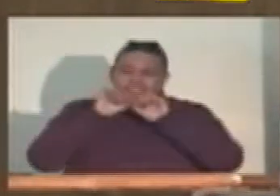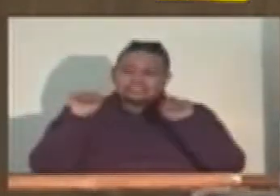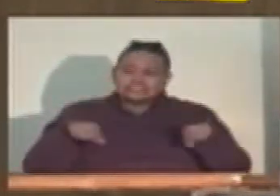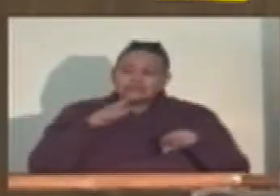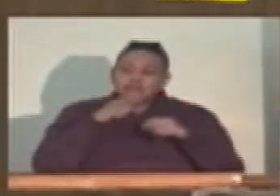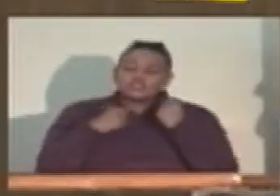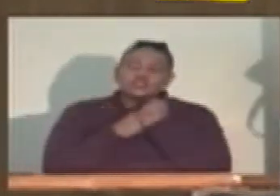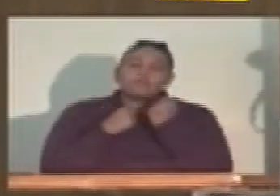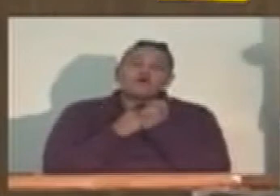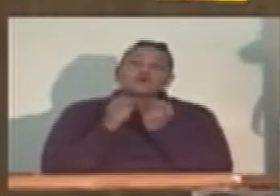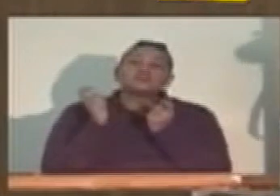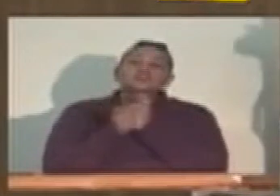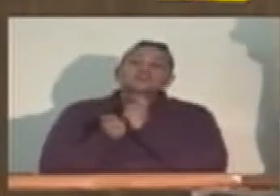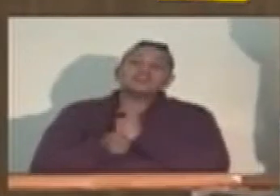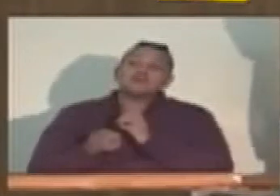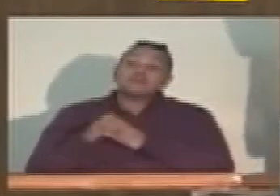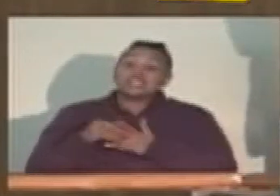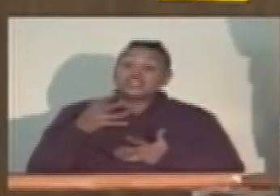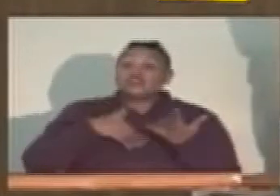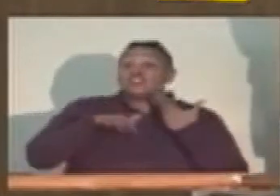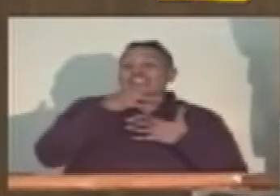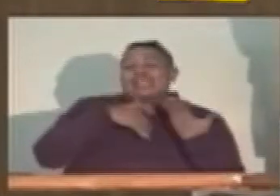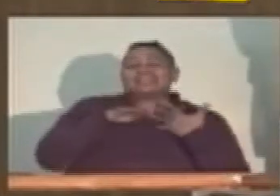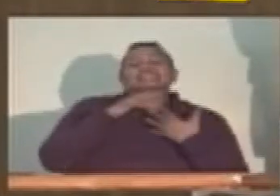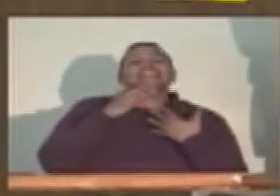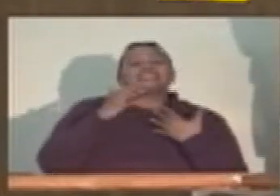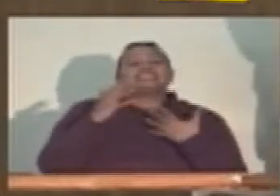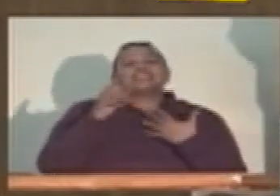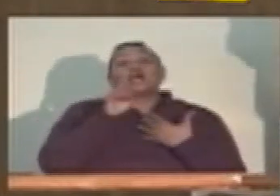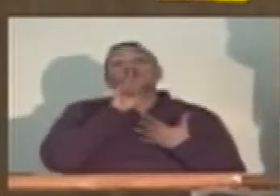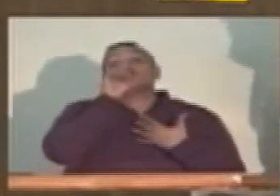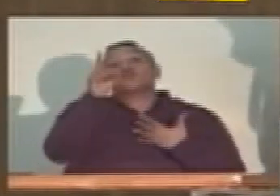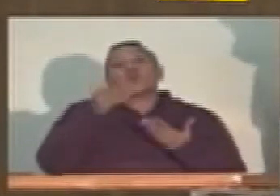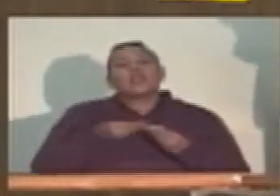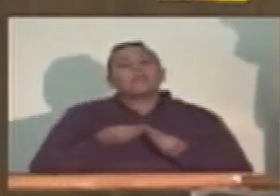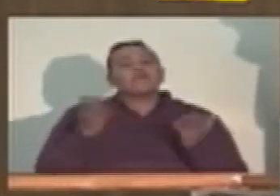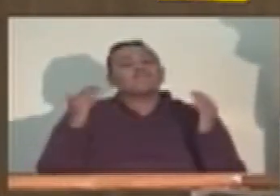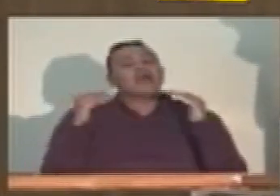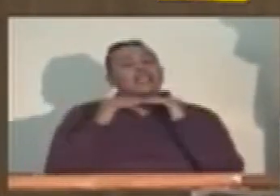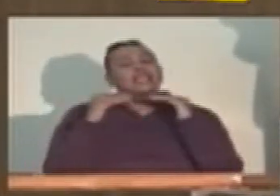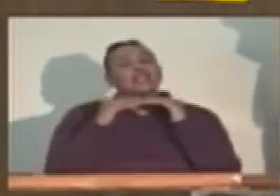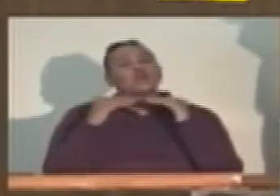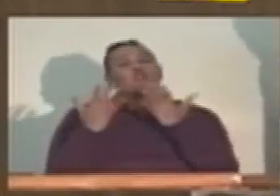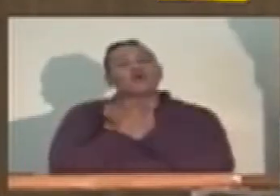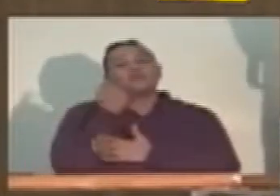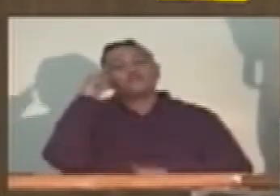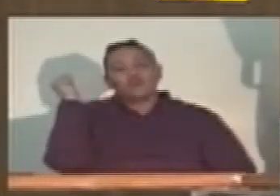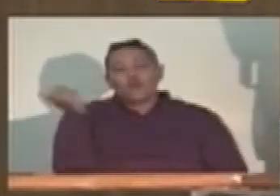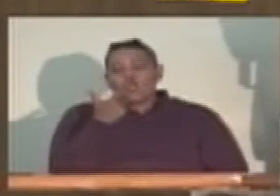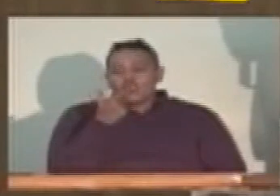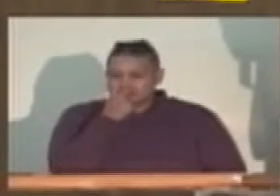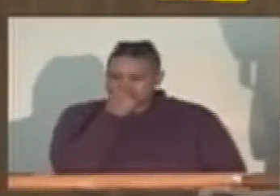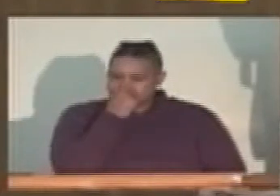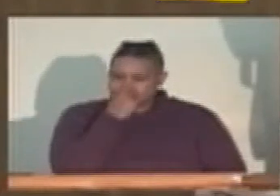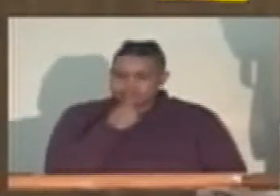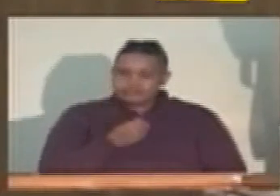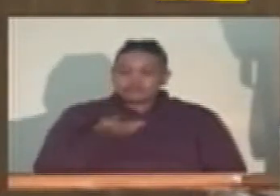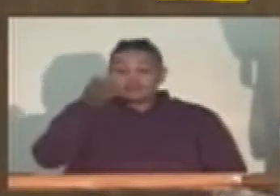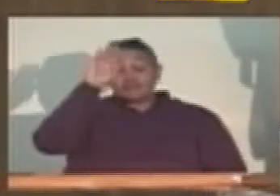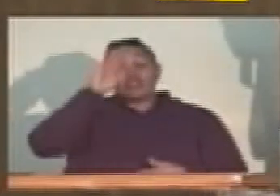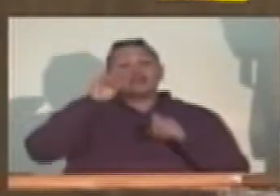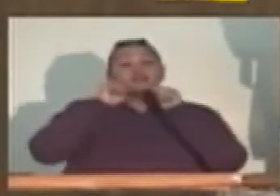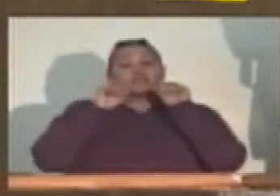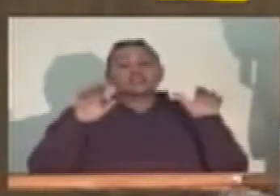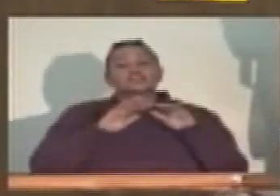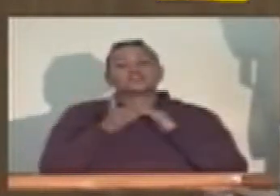the transformation in a society that truly provides equal opportunity for all. May God bless